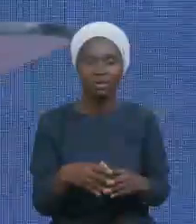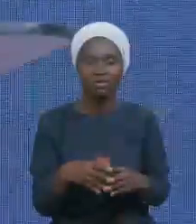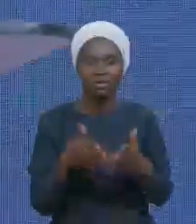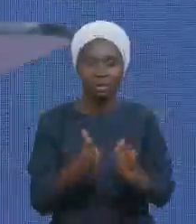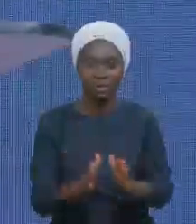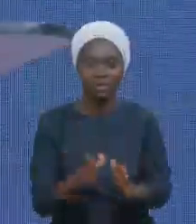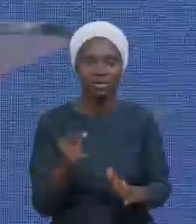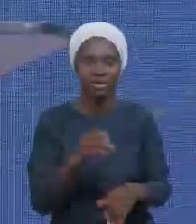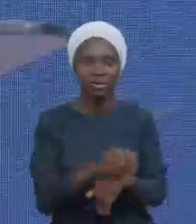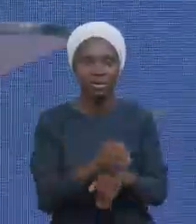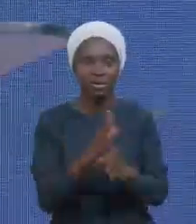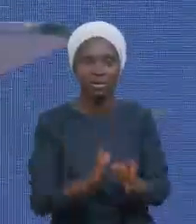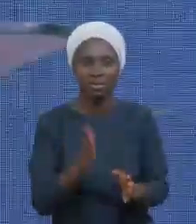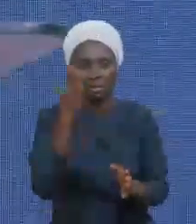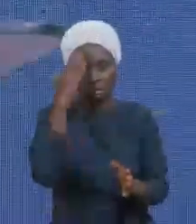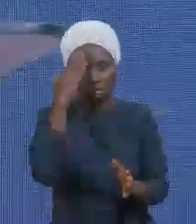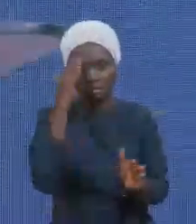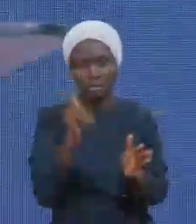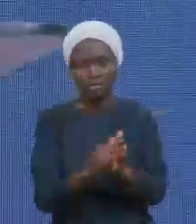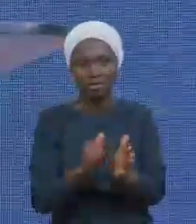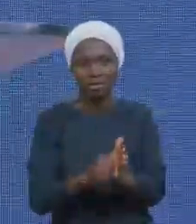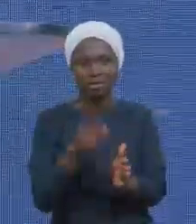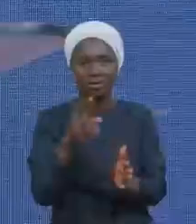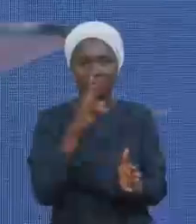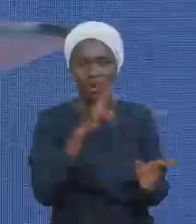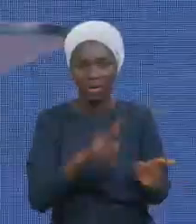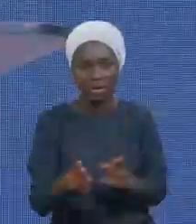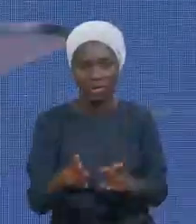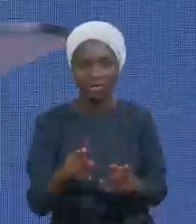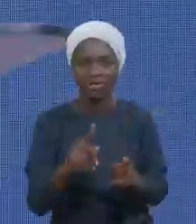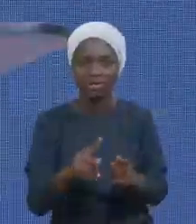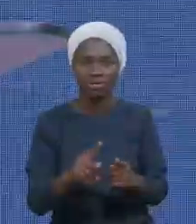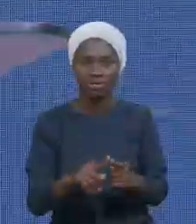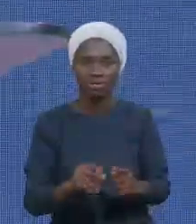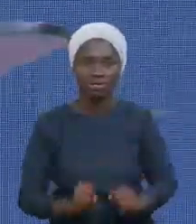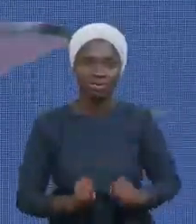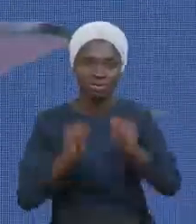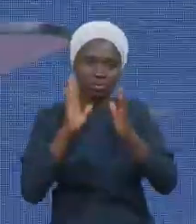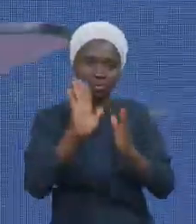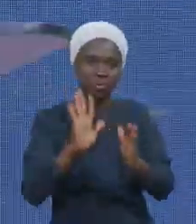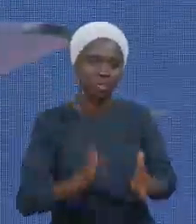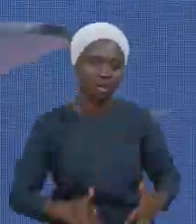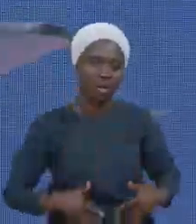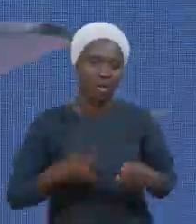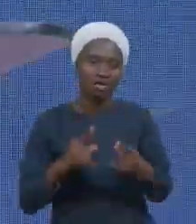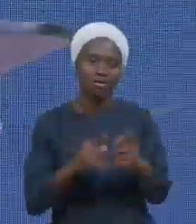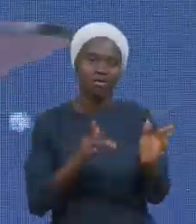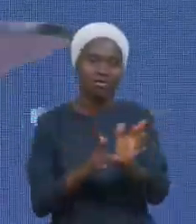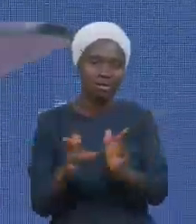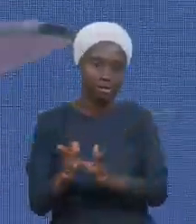Jesus. Prayer have gone on already for your forgiveness. So the Lord is waiting for you.